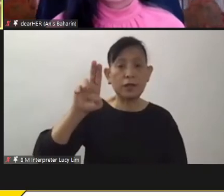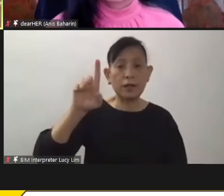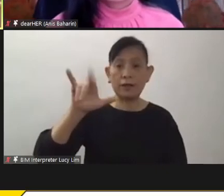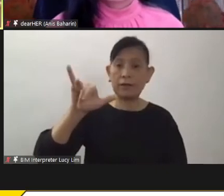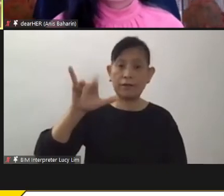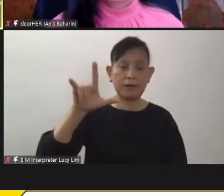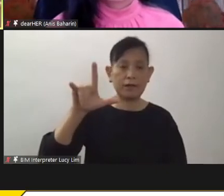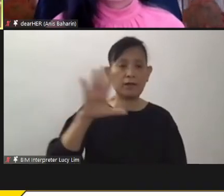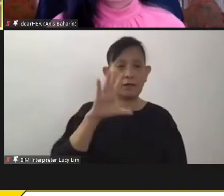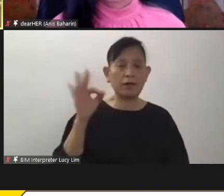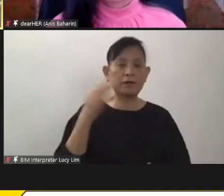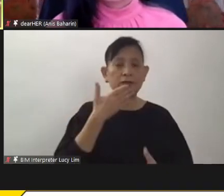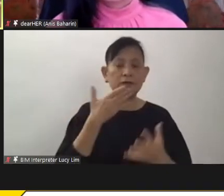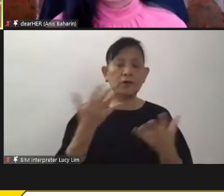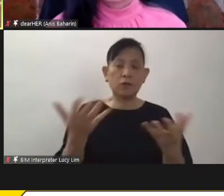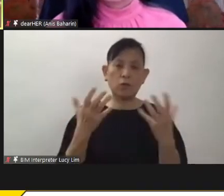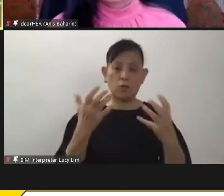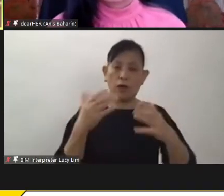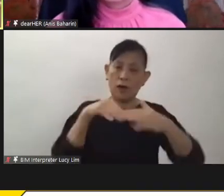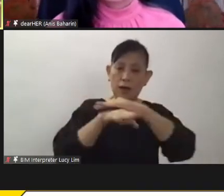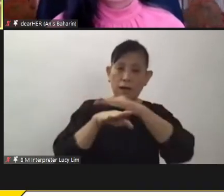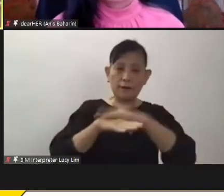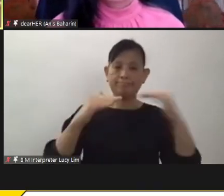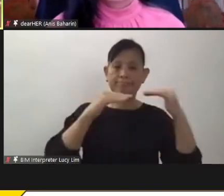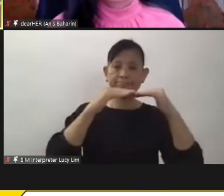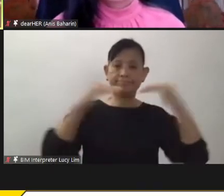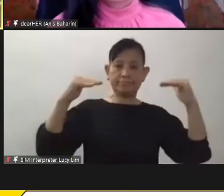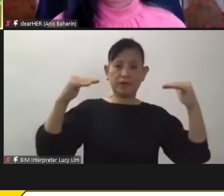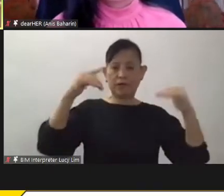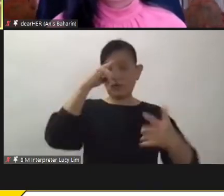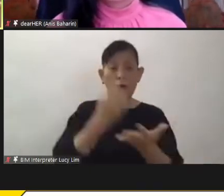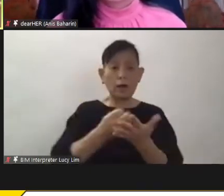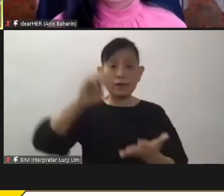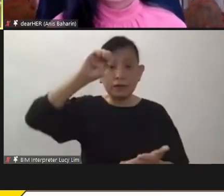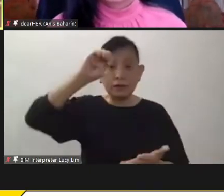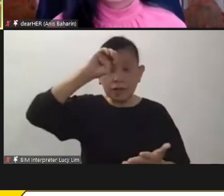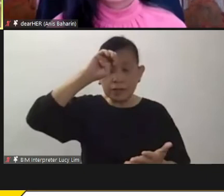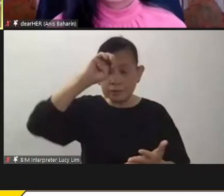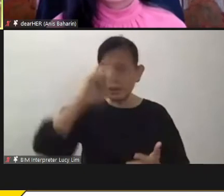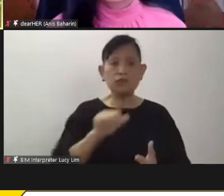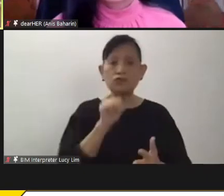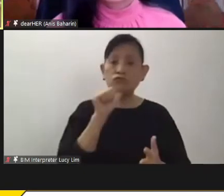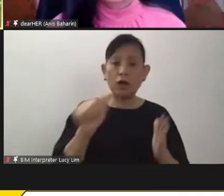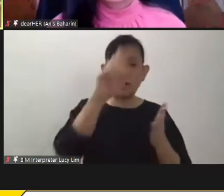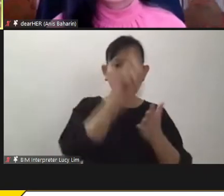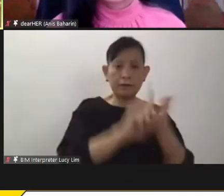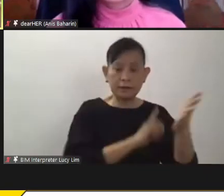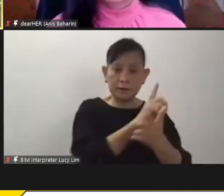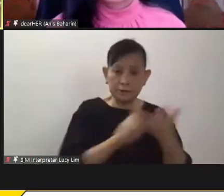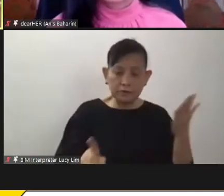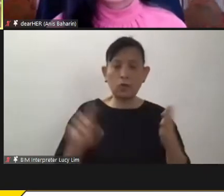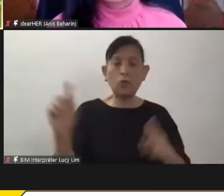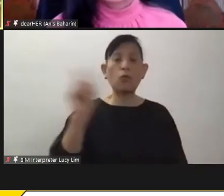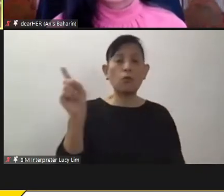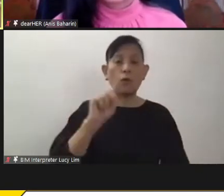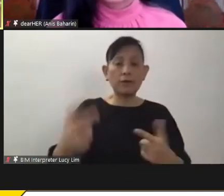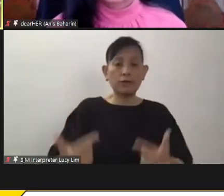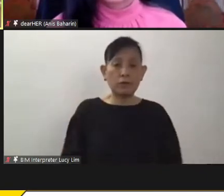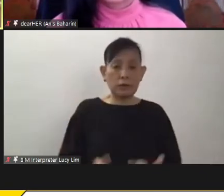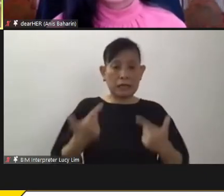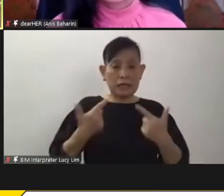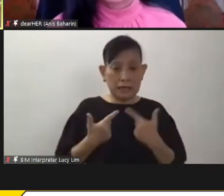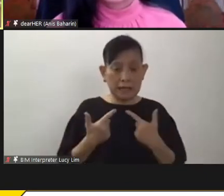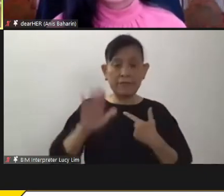the youth want equal access to education that should not be discriminated based on where you live or your demographics,